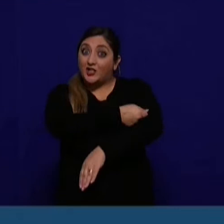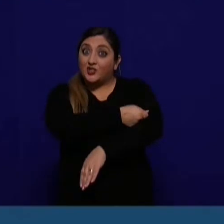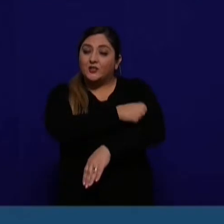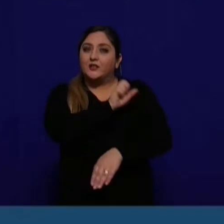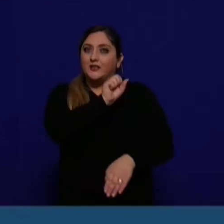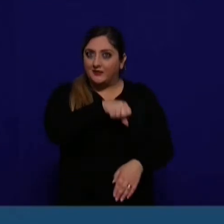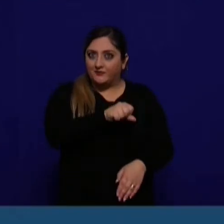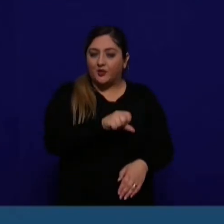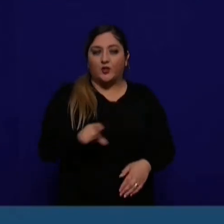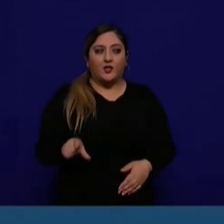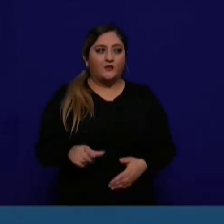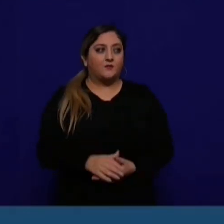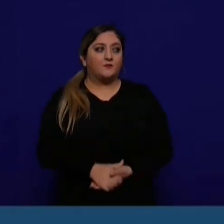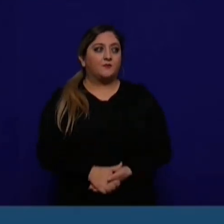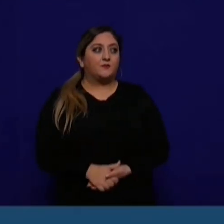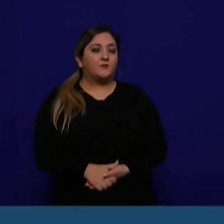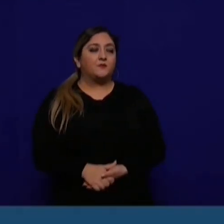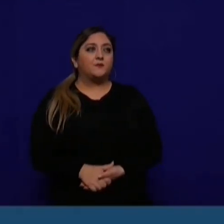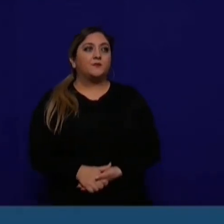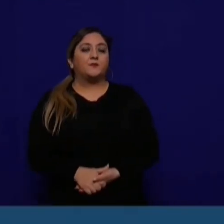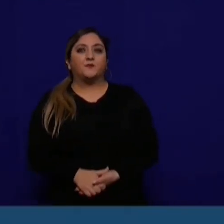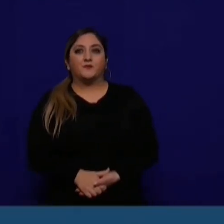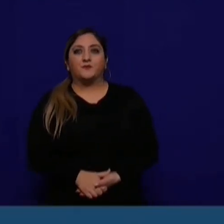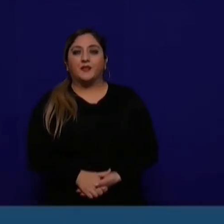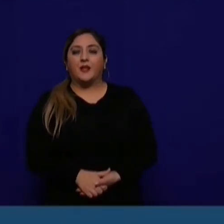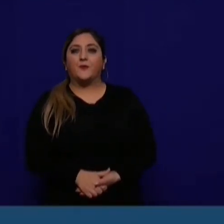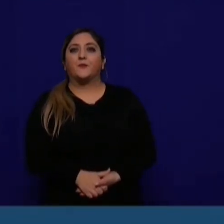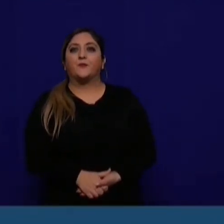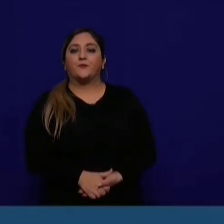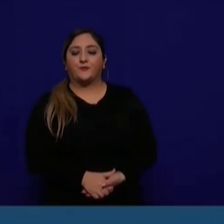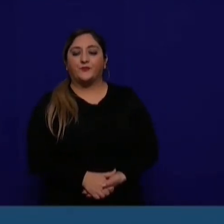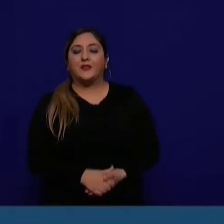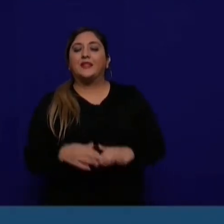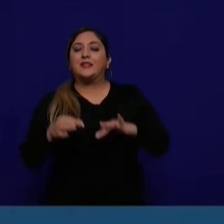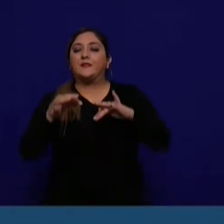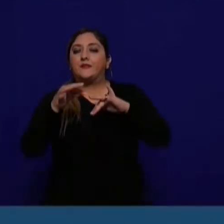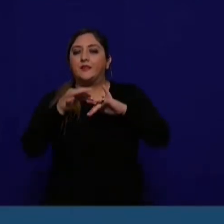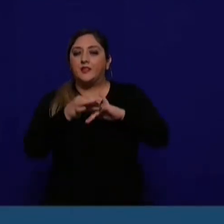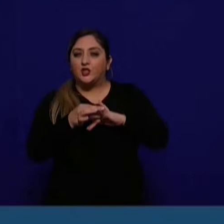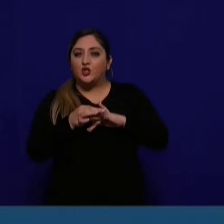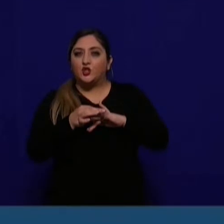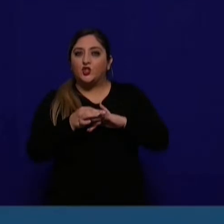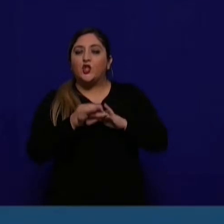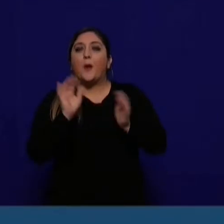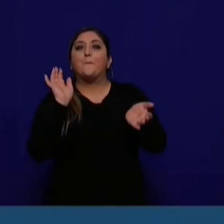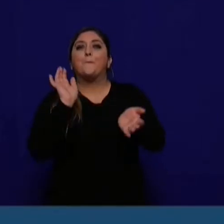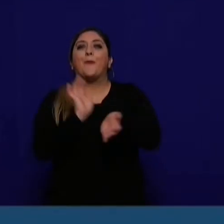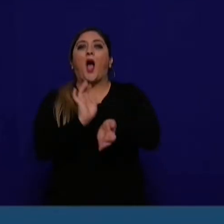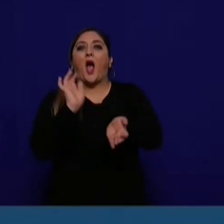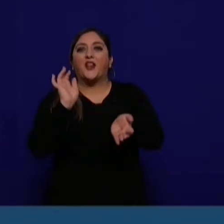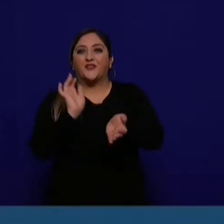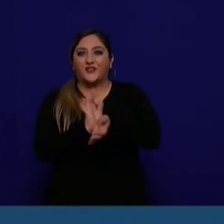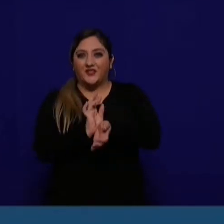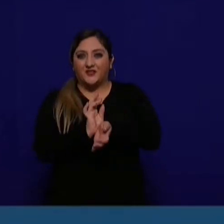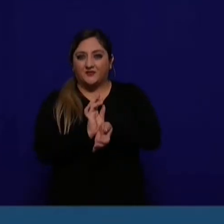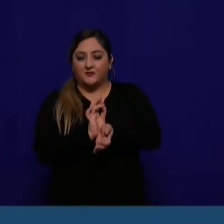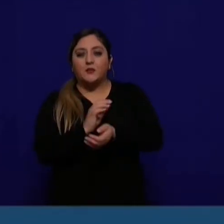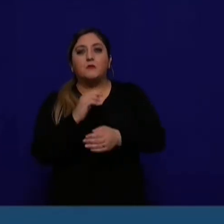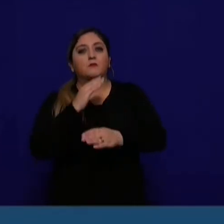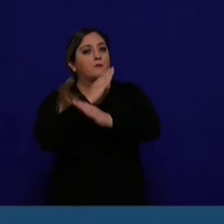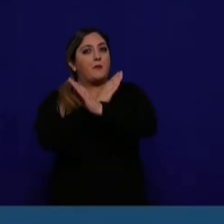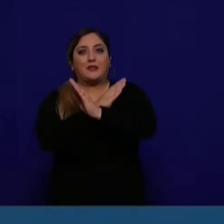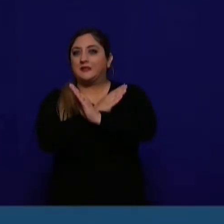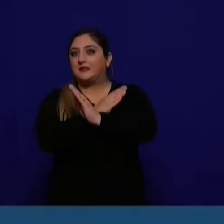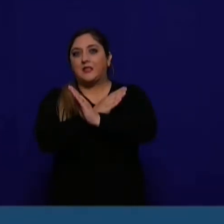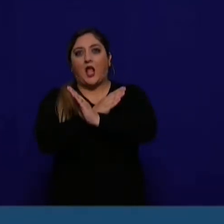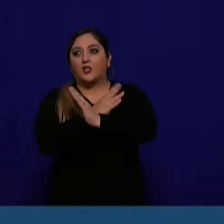bħalissa ċelebrazzjoni ta' tiġijiet f'infushom, jiġri dak li nafu bħala t-tieġ, il-party, etc. Dak ma jistax isir